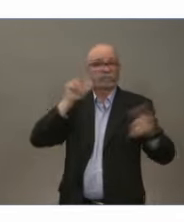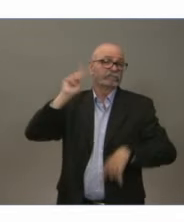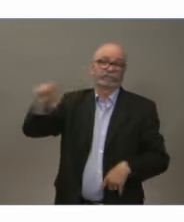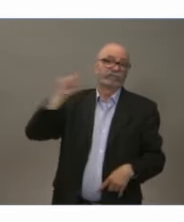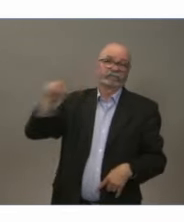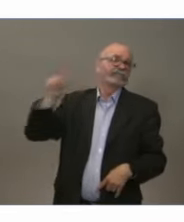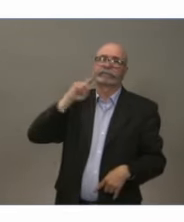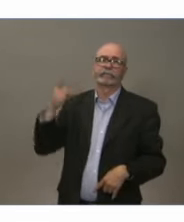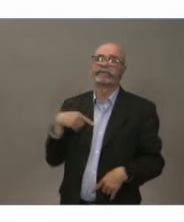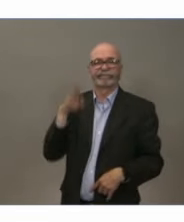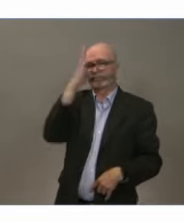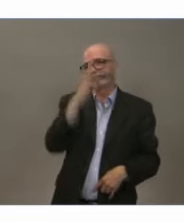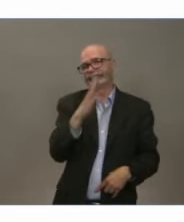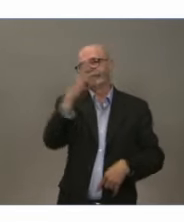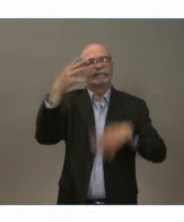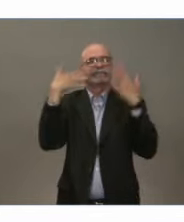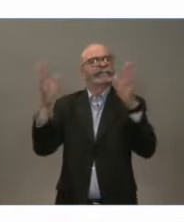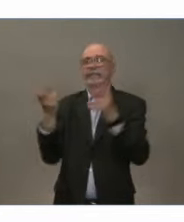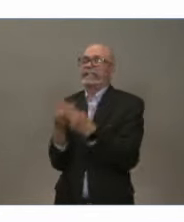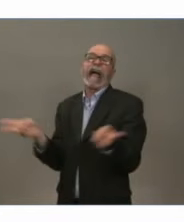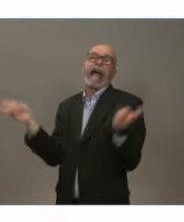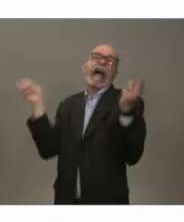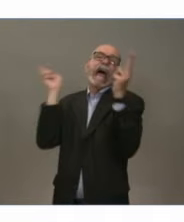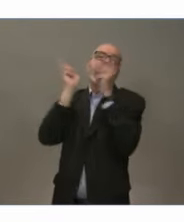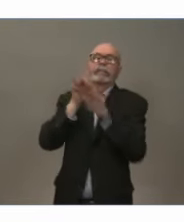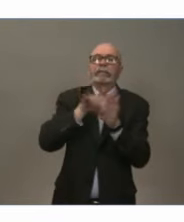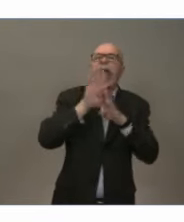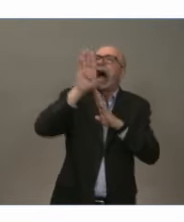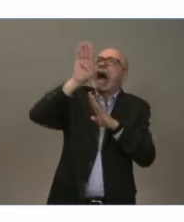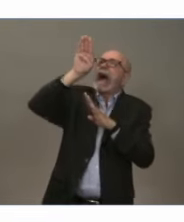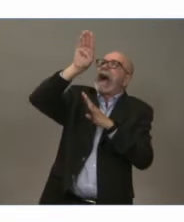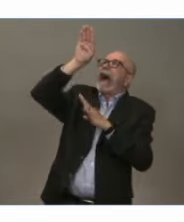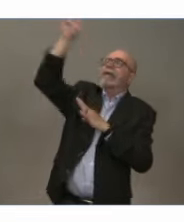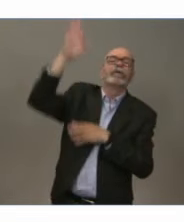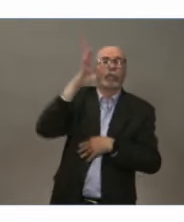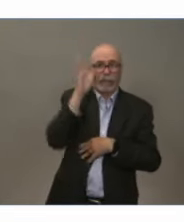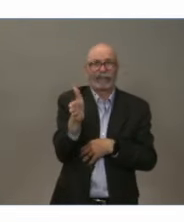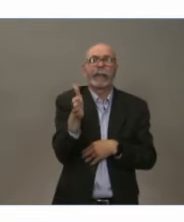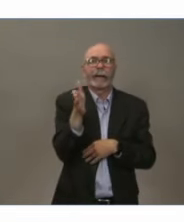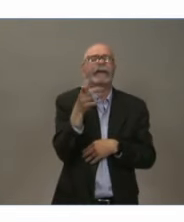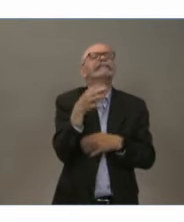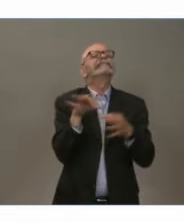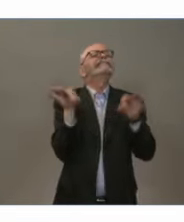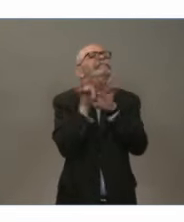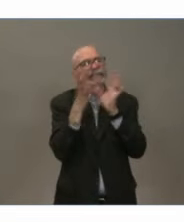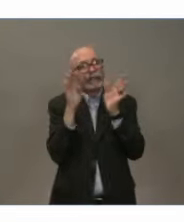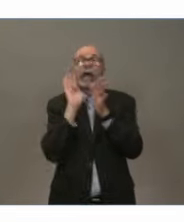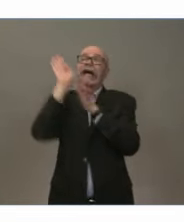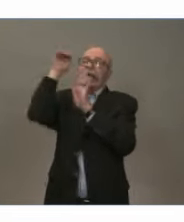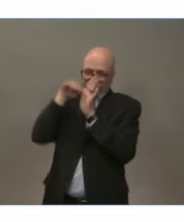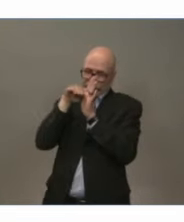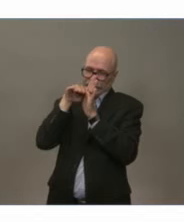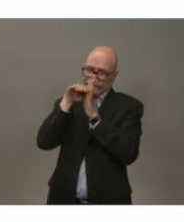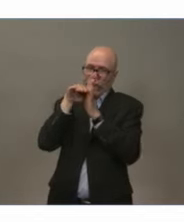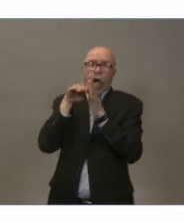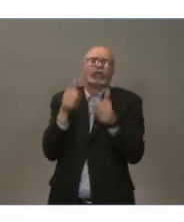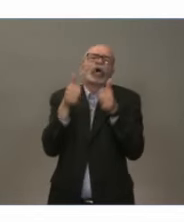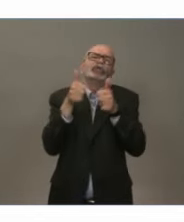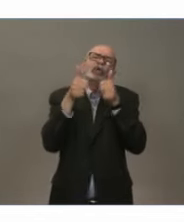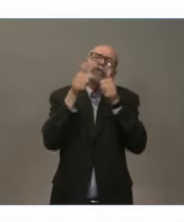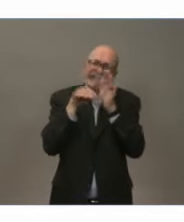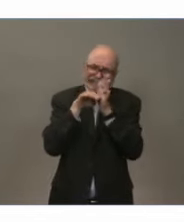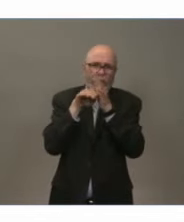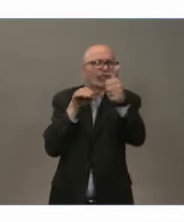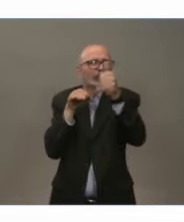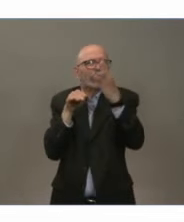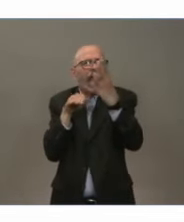are. We are flattening the curve, and I want to thank you for doing that. But as Dr. Strang has said, we haven't reached